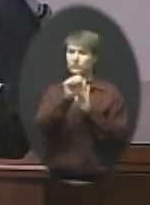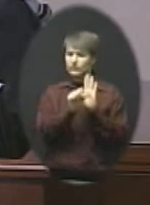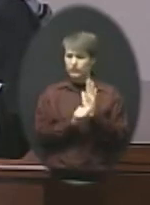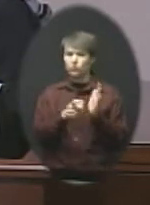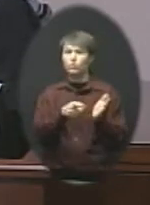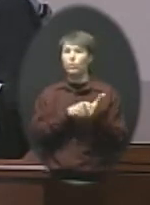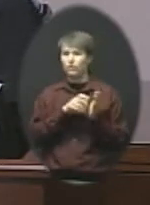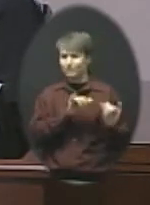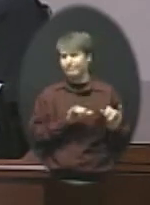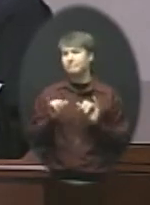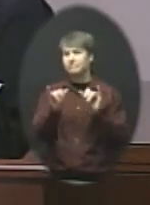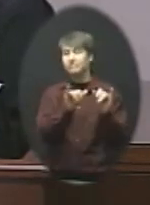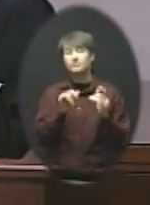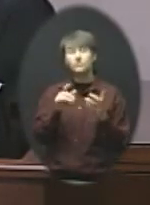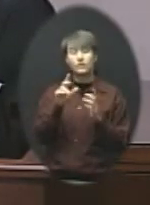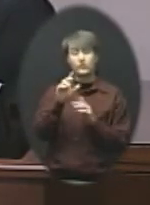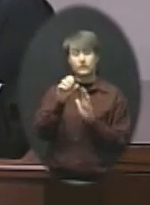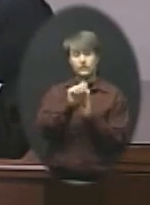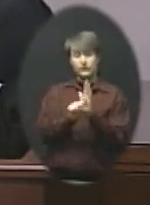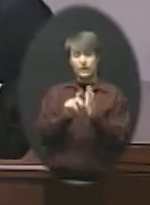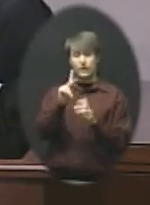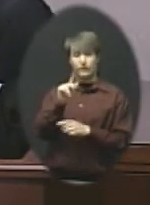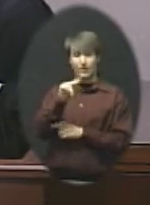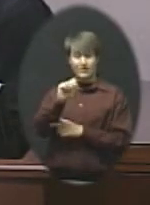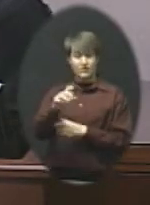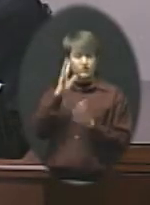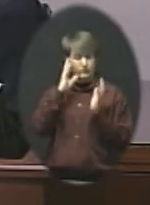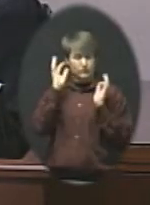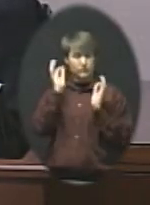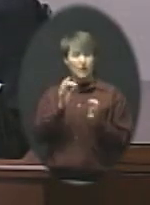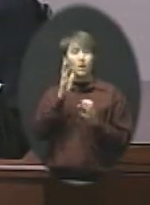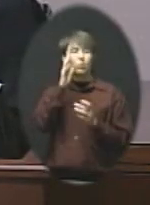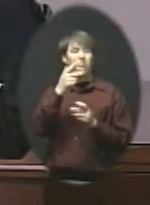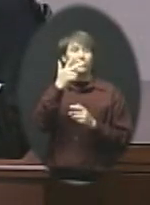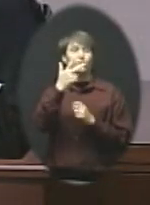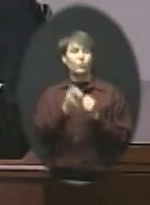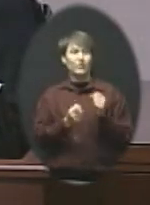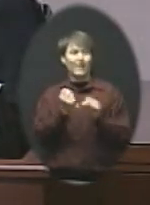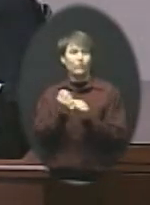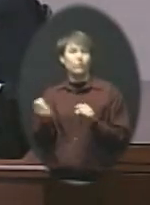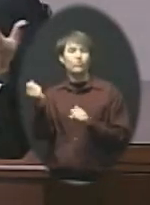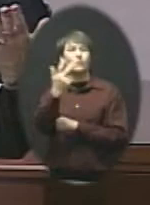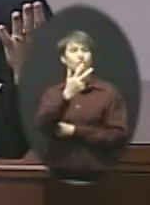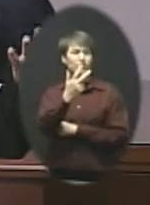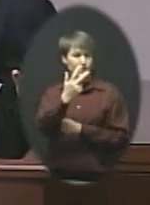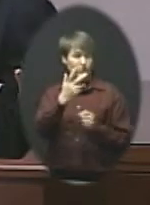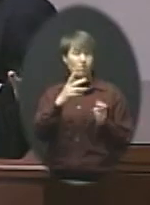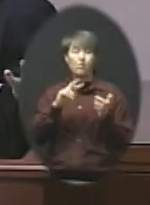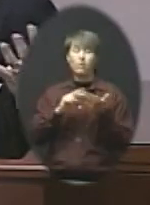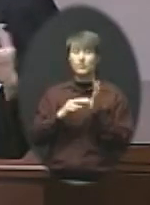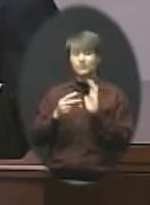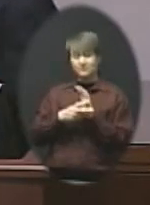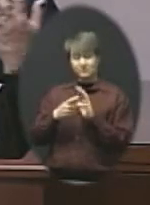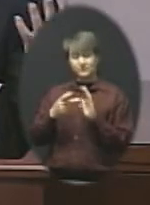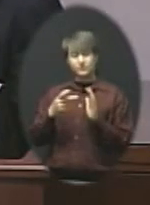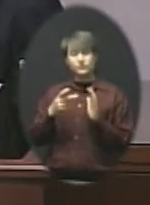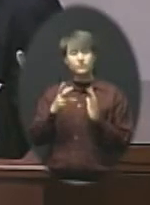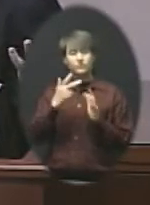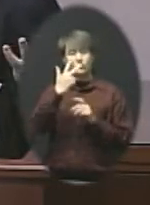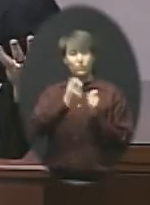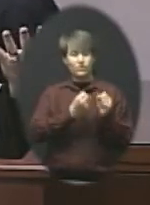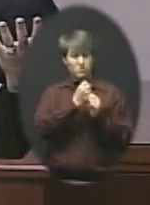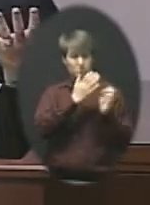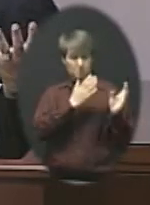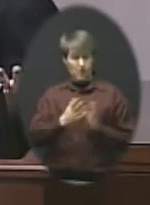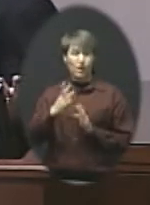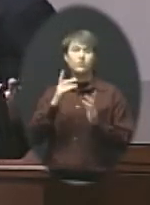is similar. The state of Kansas has decided that those will be 3-year plans. So what you're looking at is the renewal of